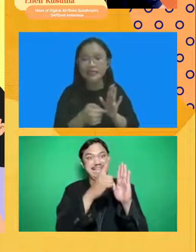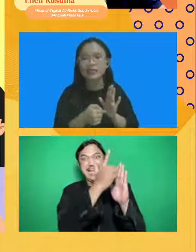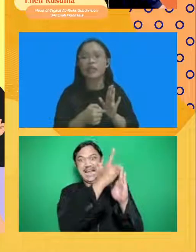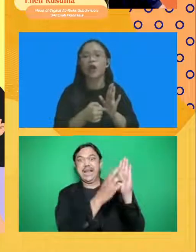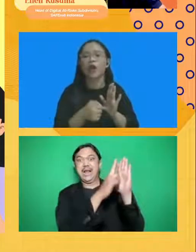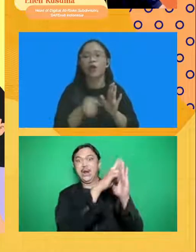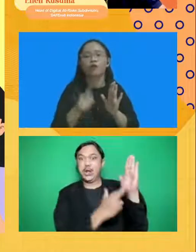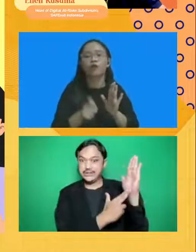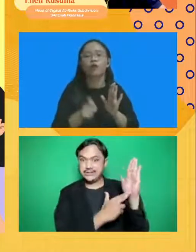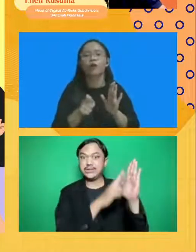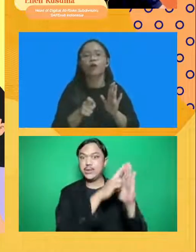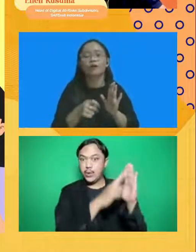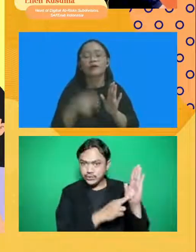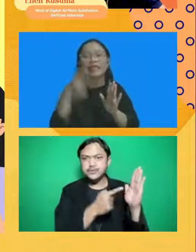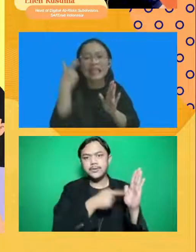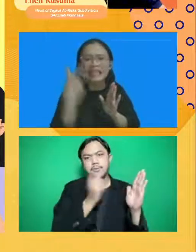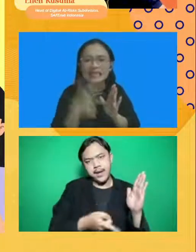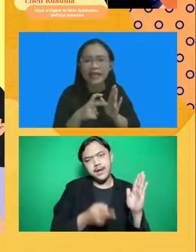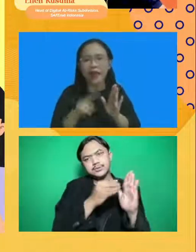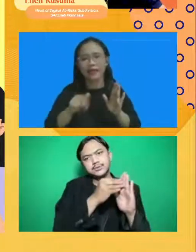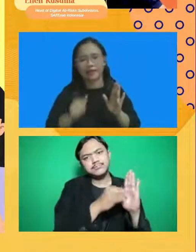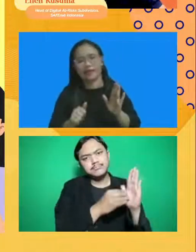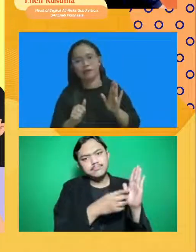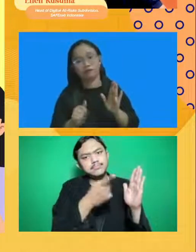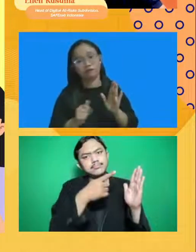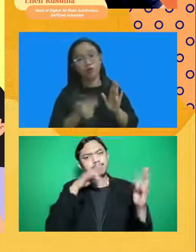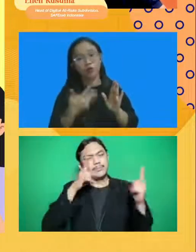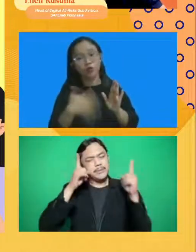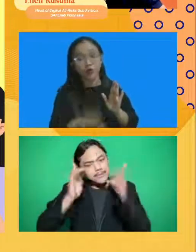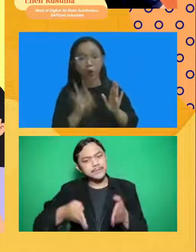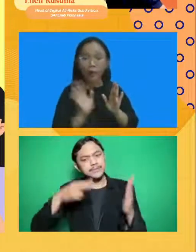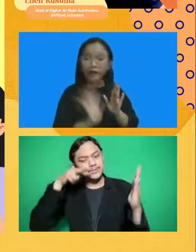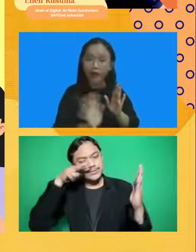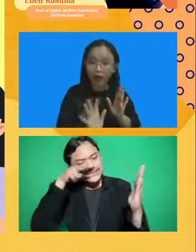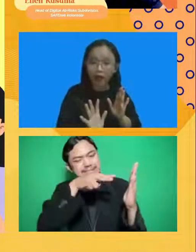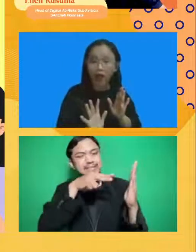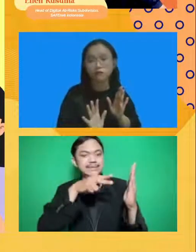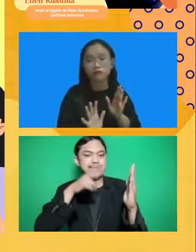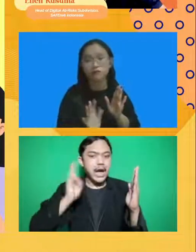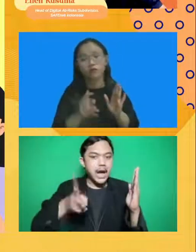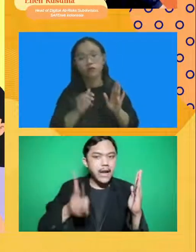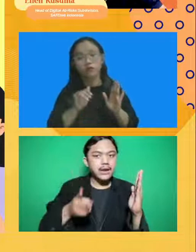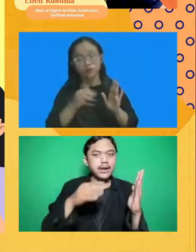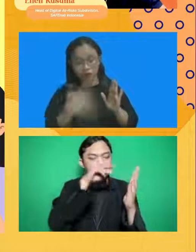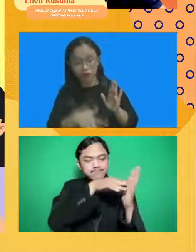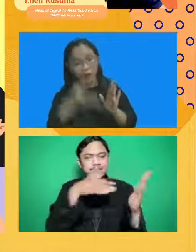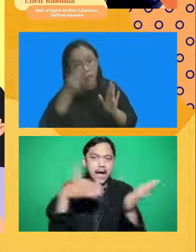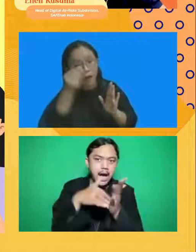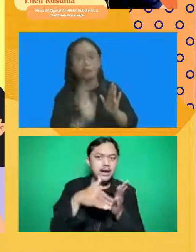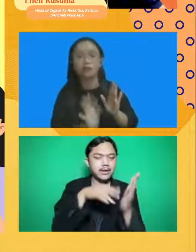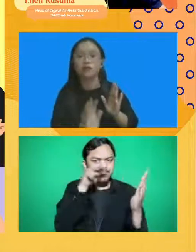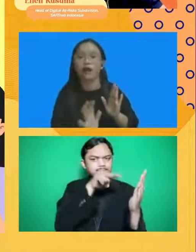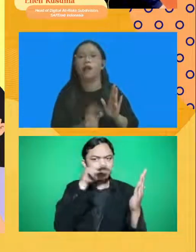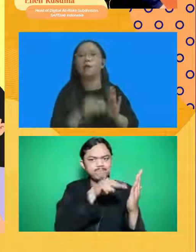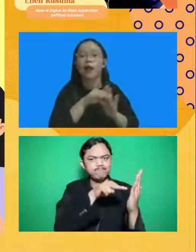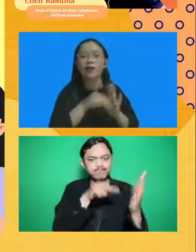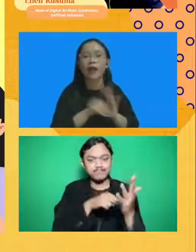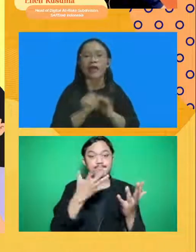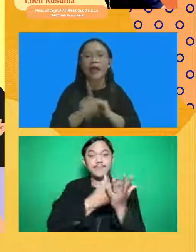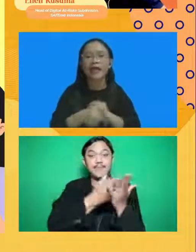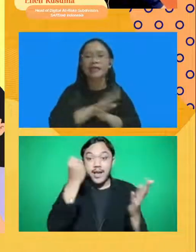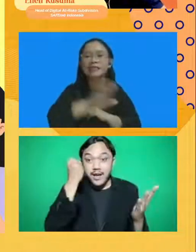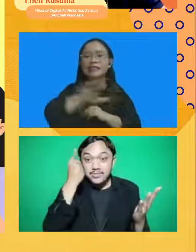repetition, and we need to do it transparently so people will understand what leads to this type